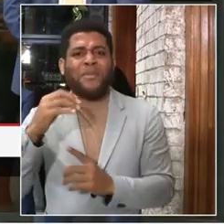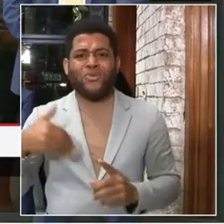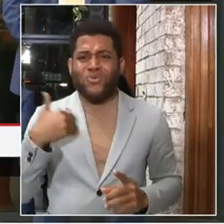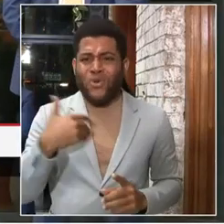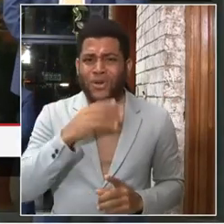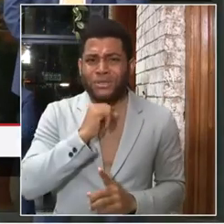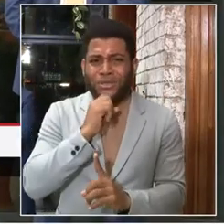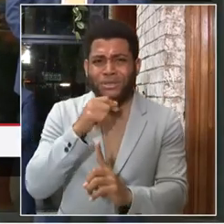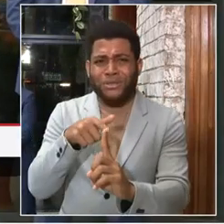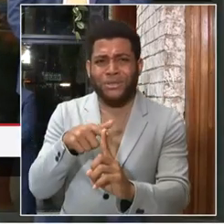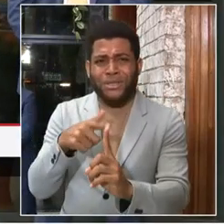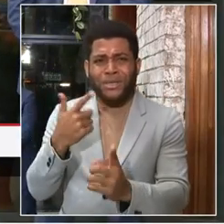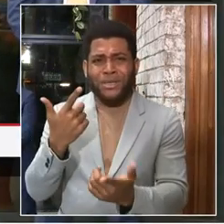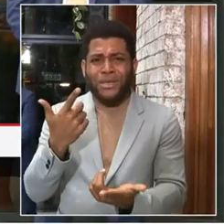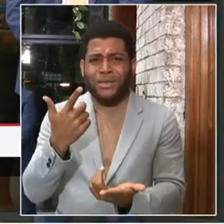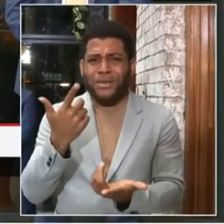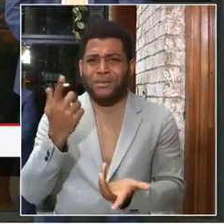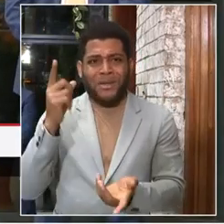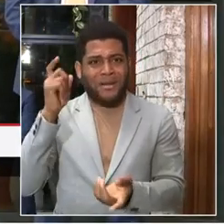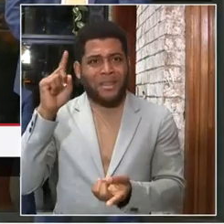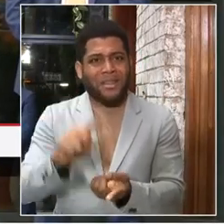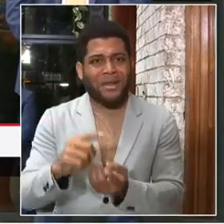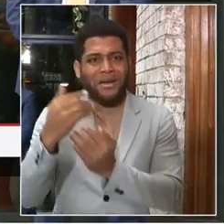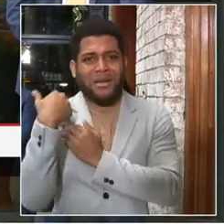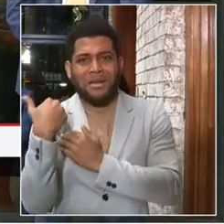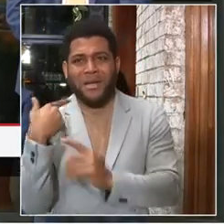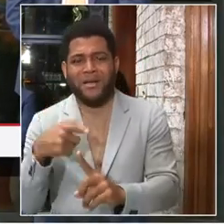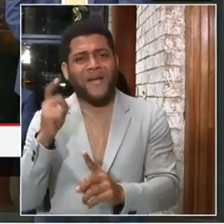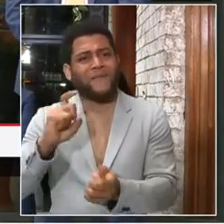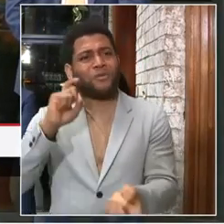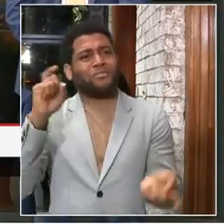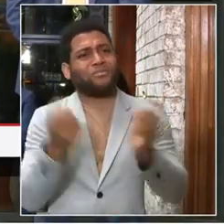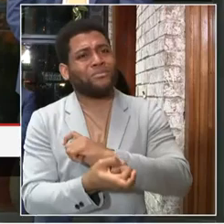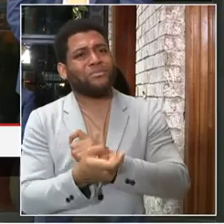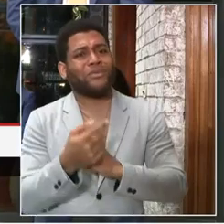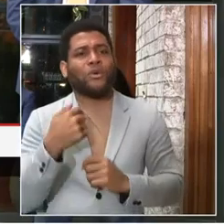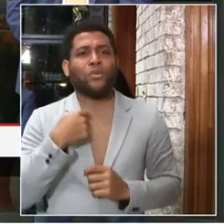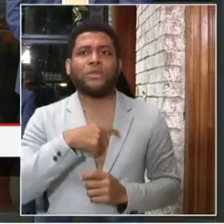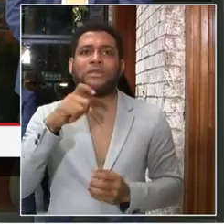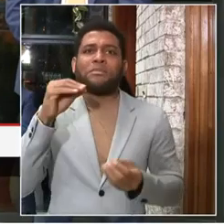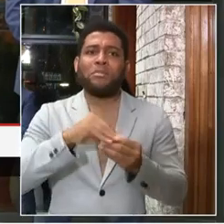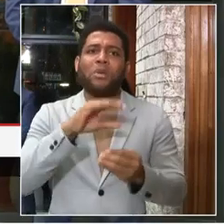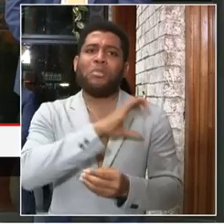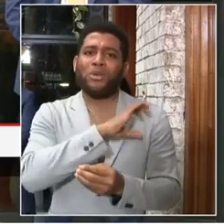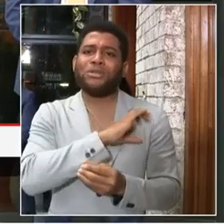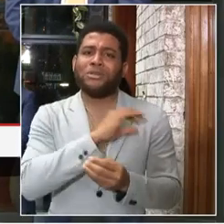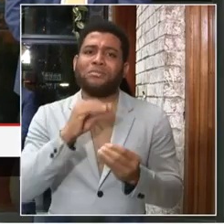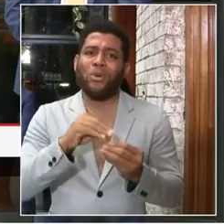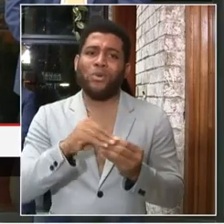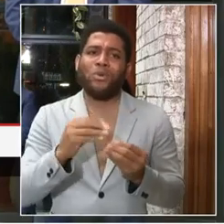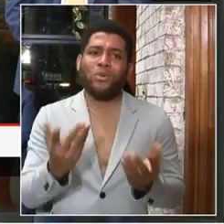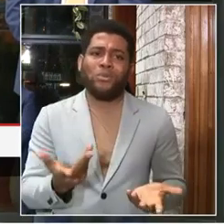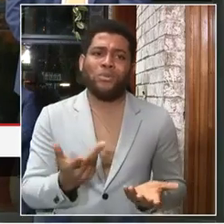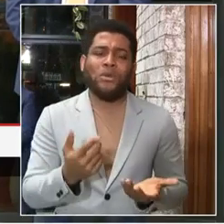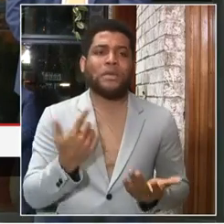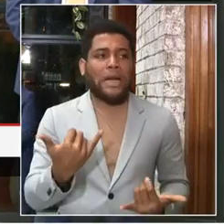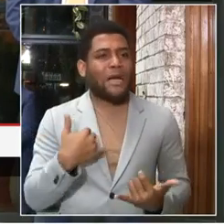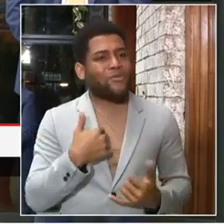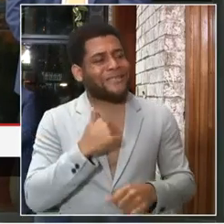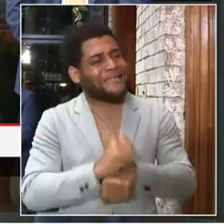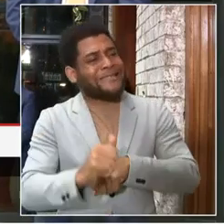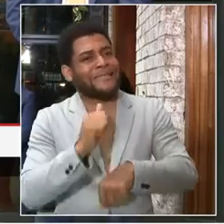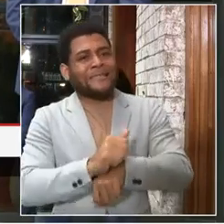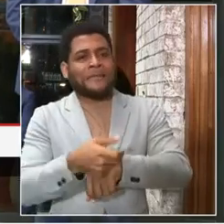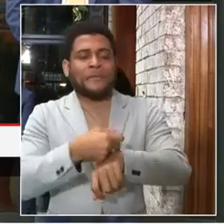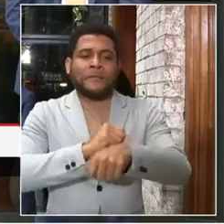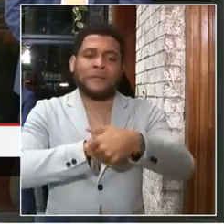accountability. So we think that needs to change. We think we need more police officers. So we're working very hard